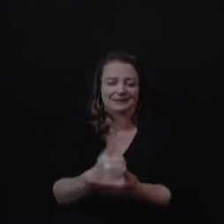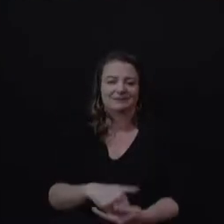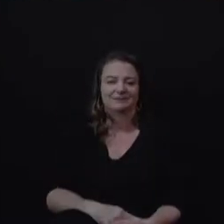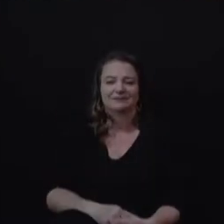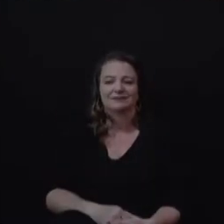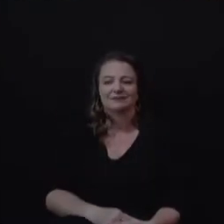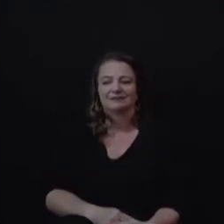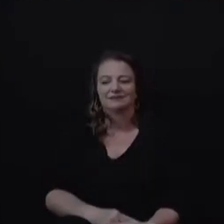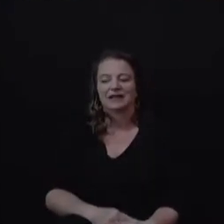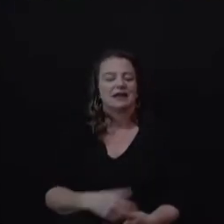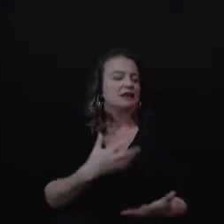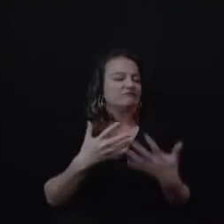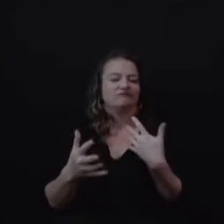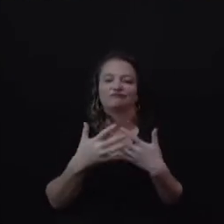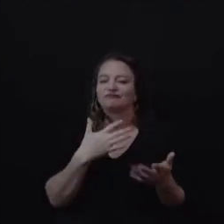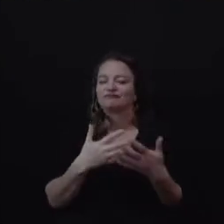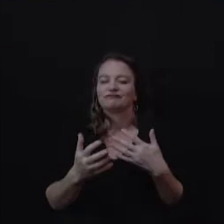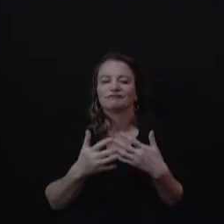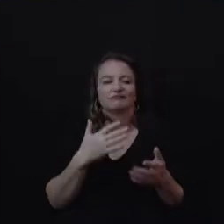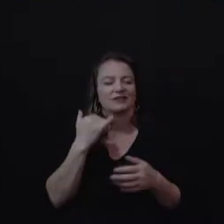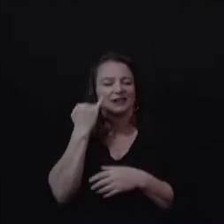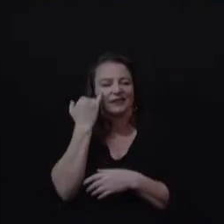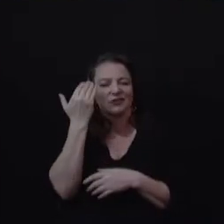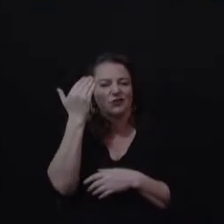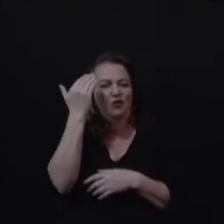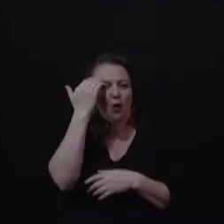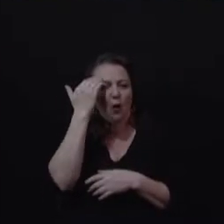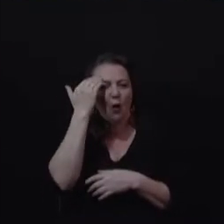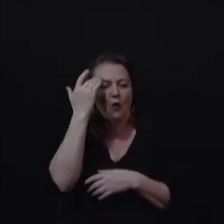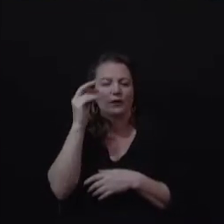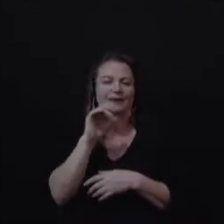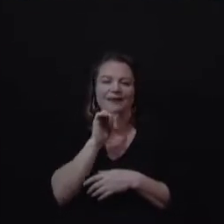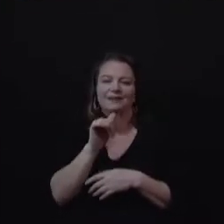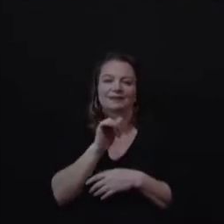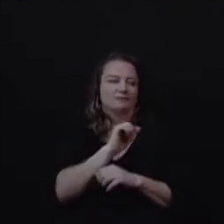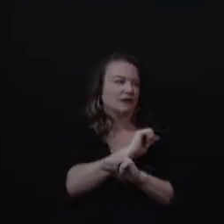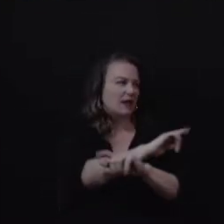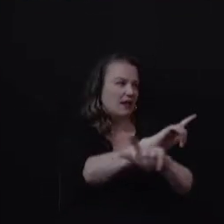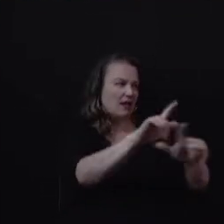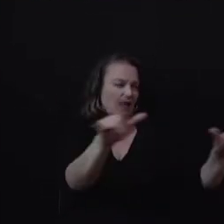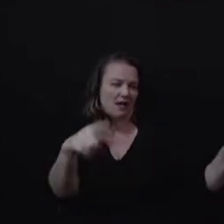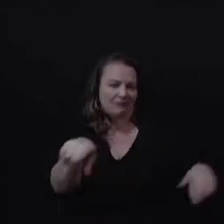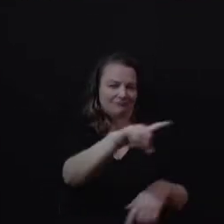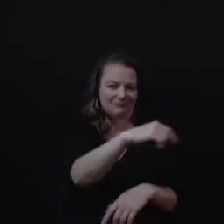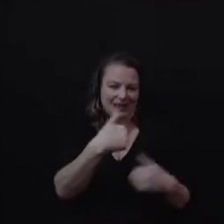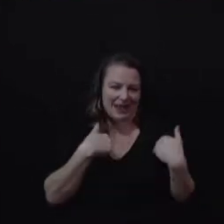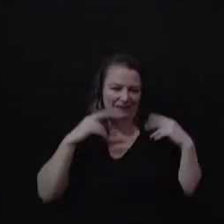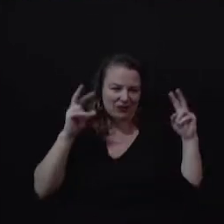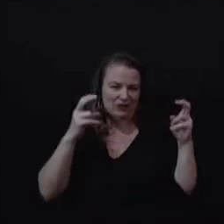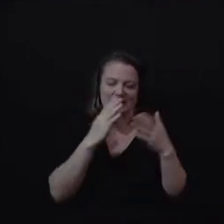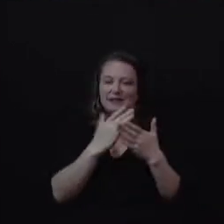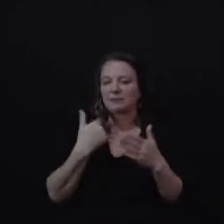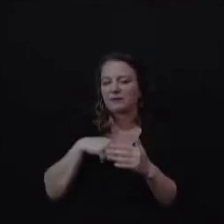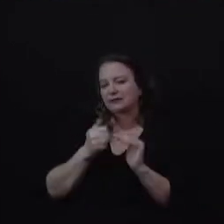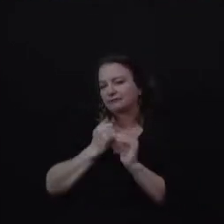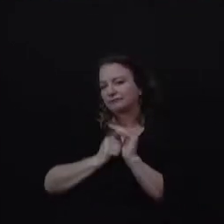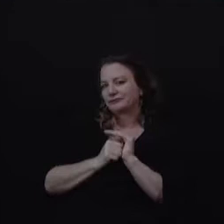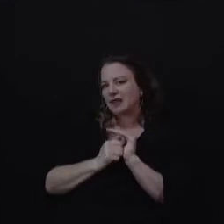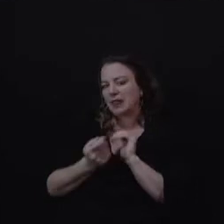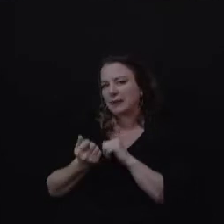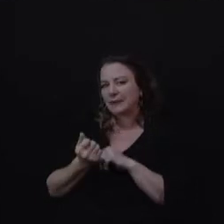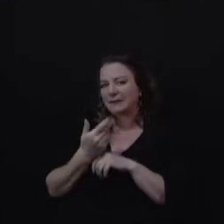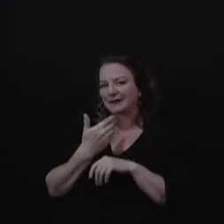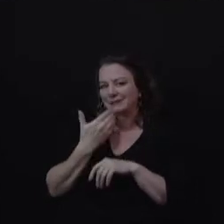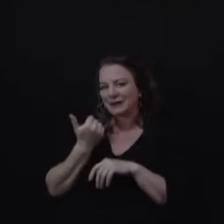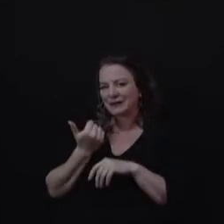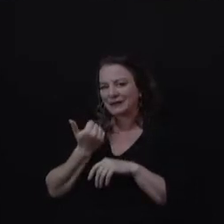And regardless if you know it or not, everyone has issues. Some of us cover it up a little bit better. We